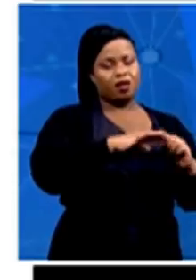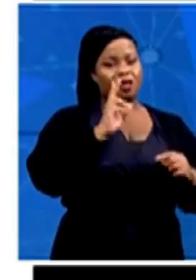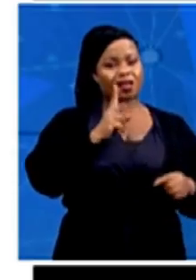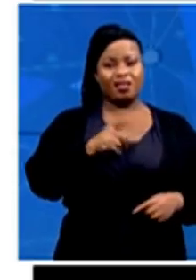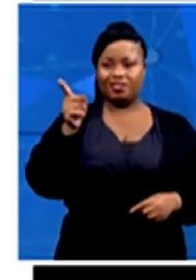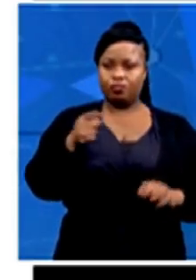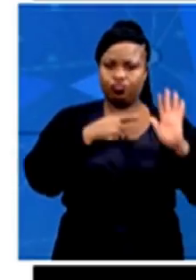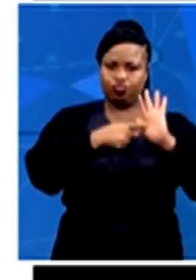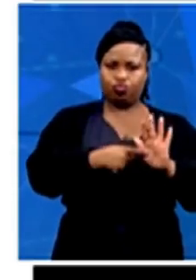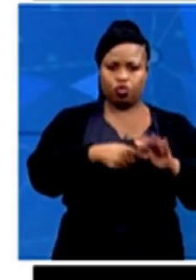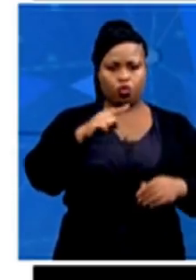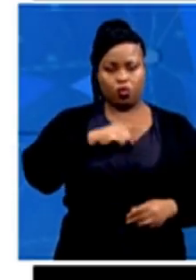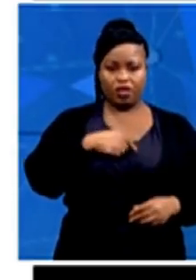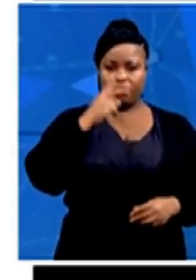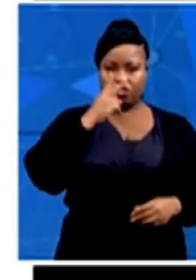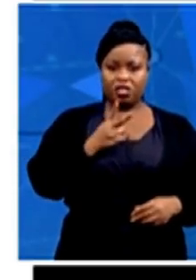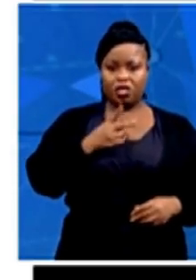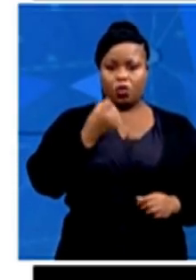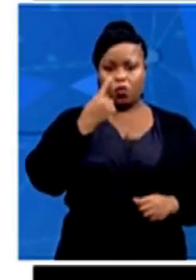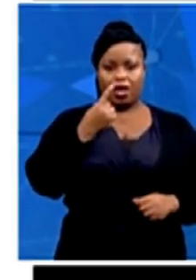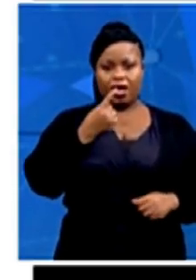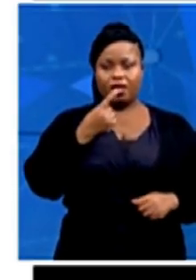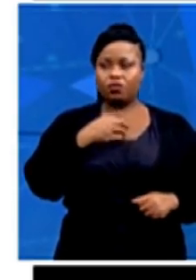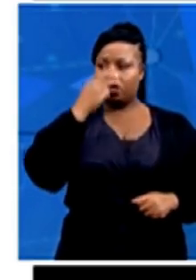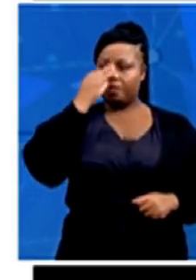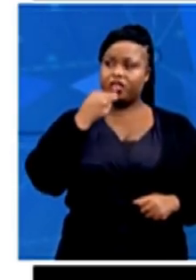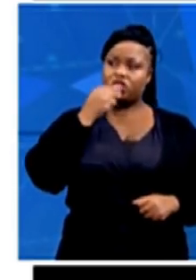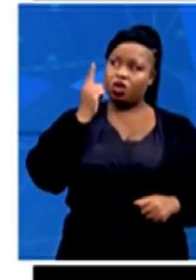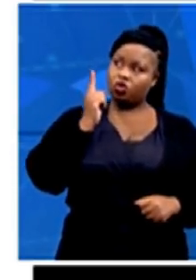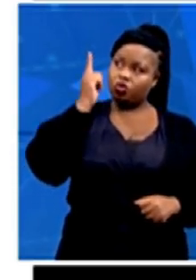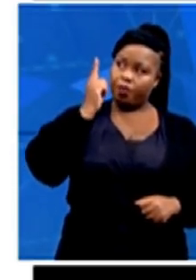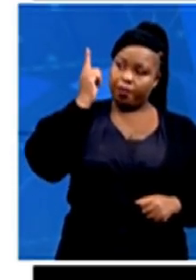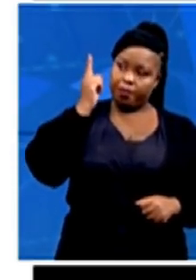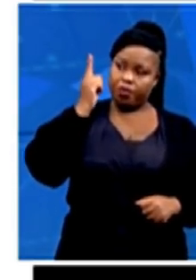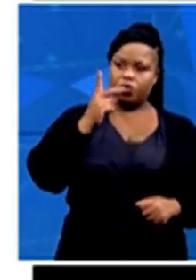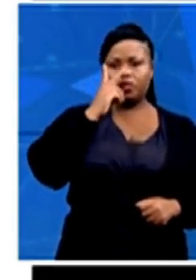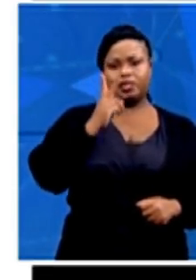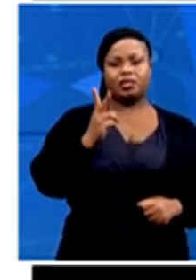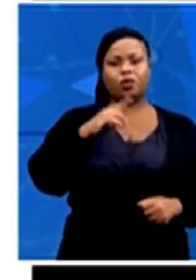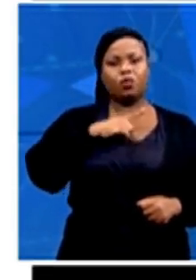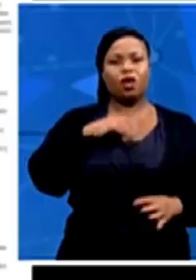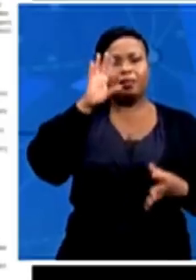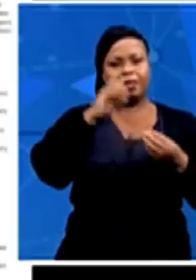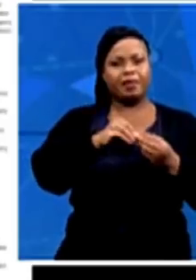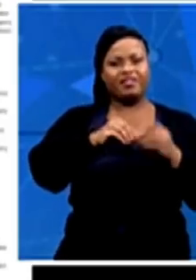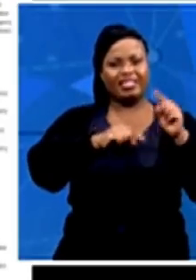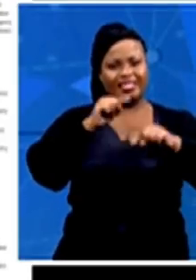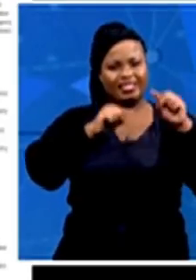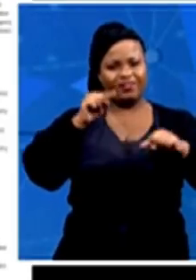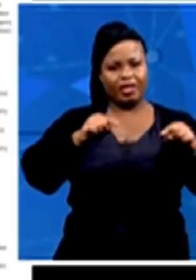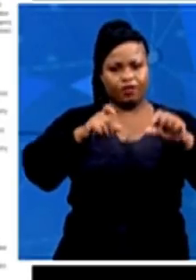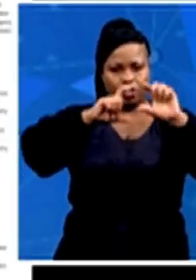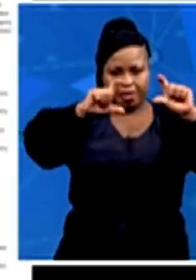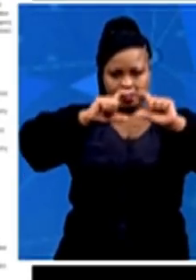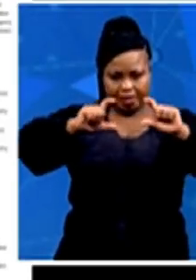for the province on top, you need to understand that it's a composite of multiple different pictures giving you the picture on top.